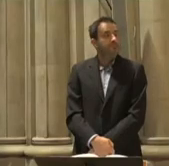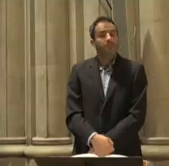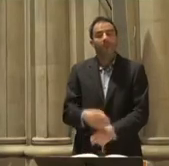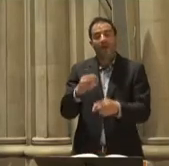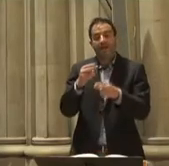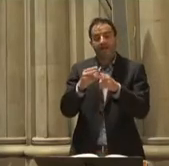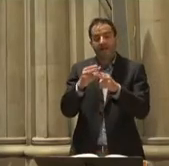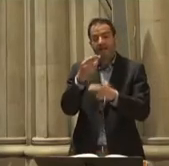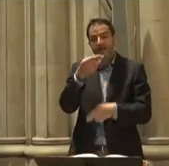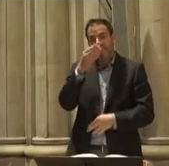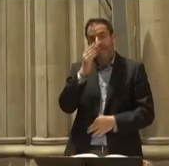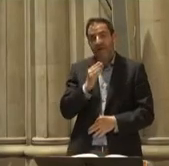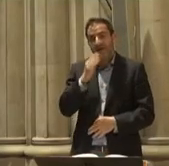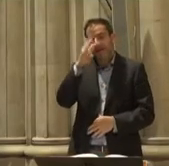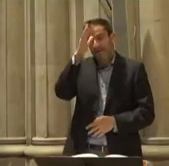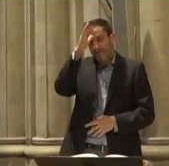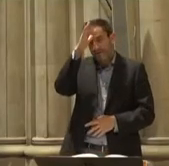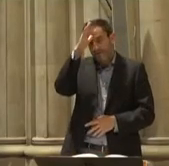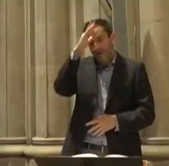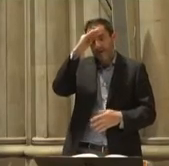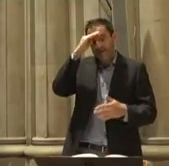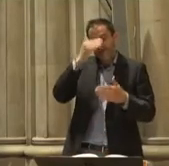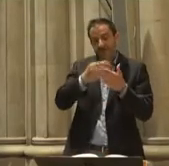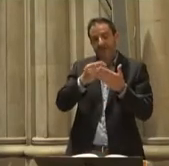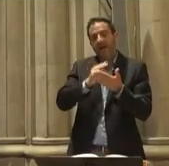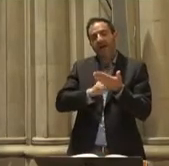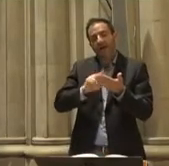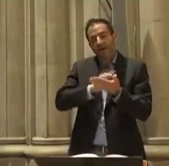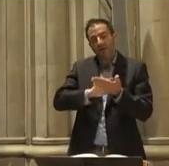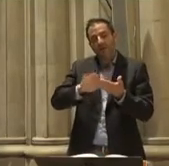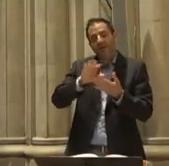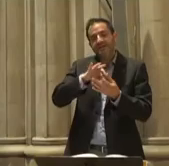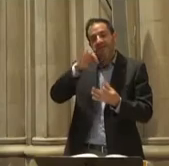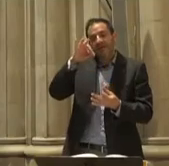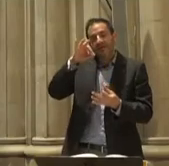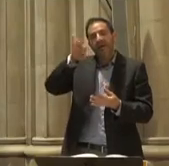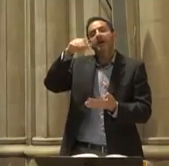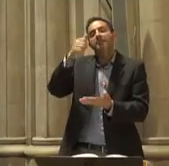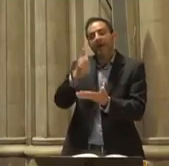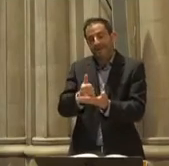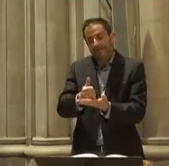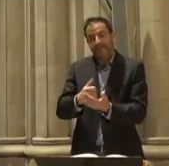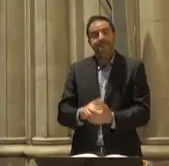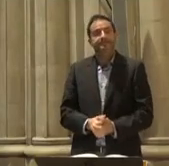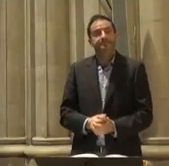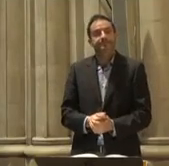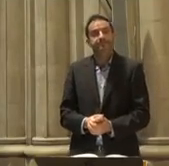In the name of God, Father, Son, and Holy Spirit. Amen.